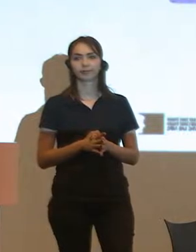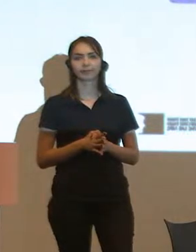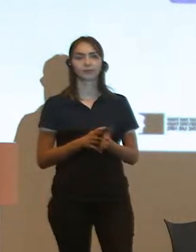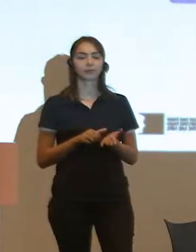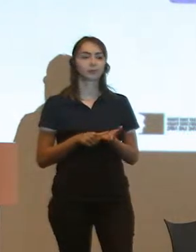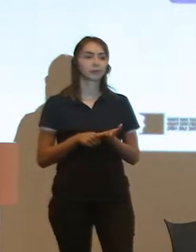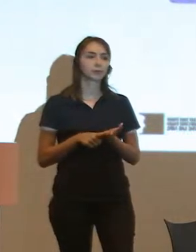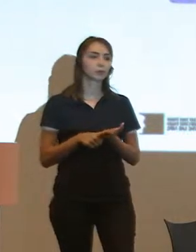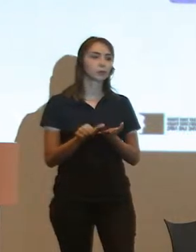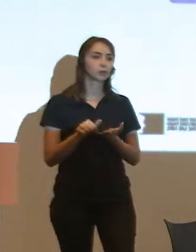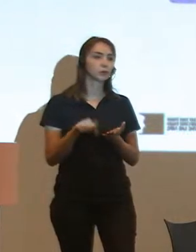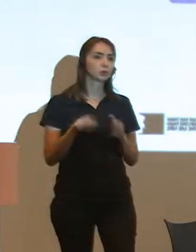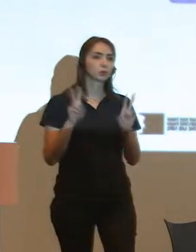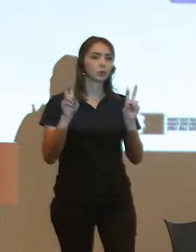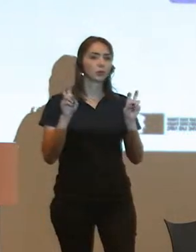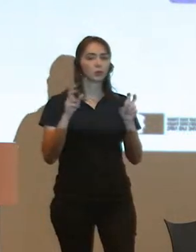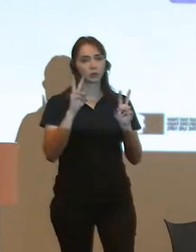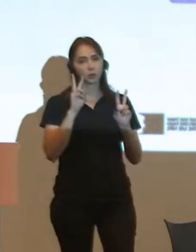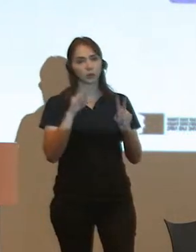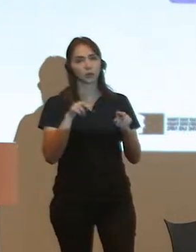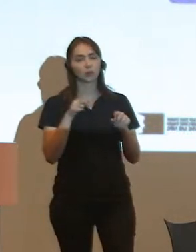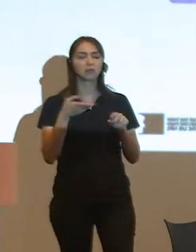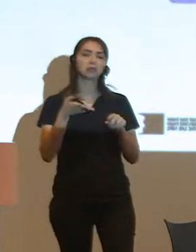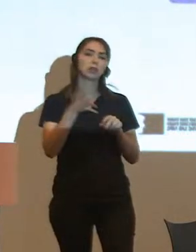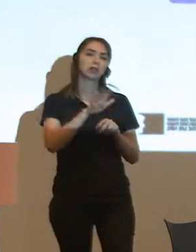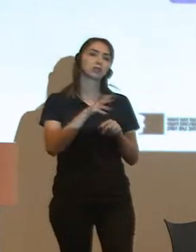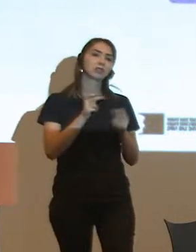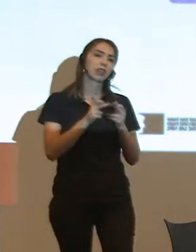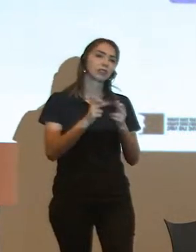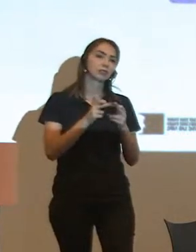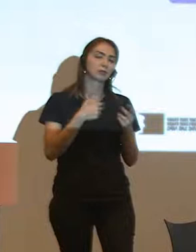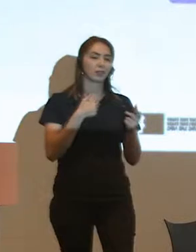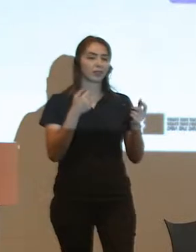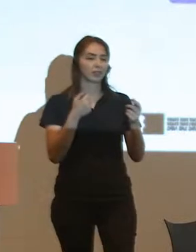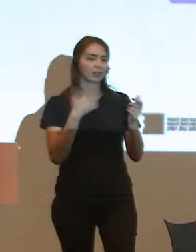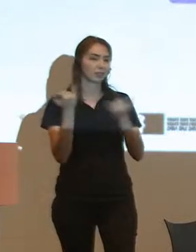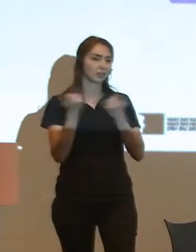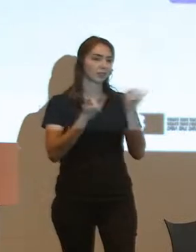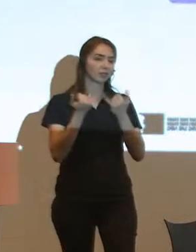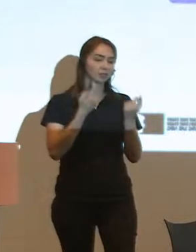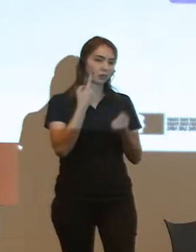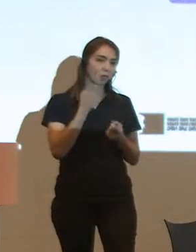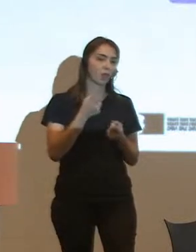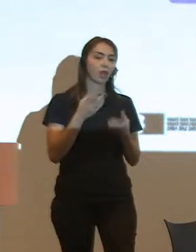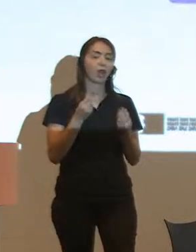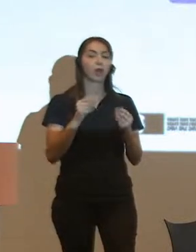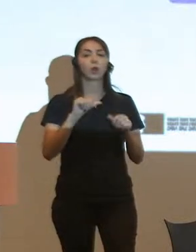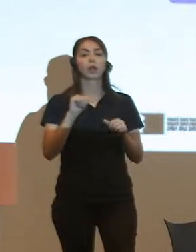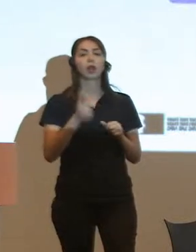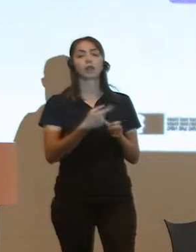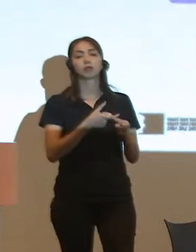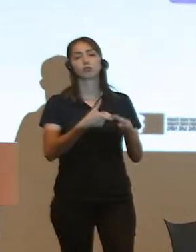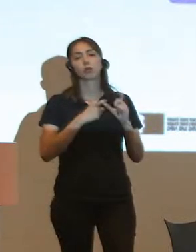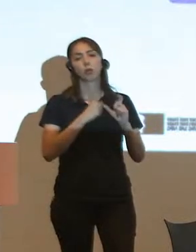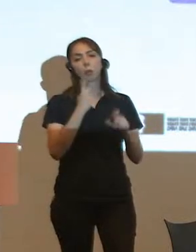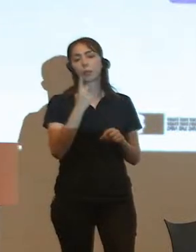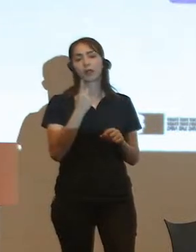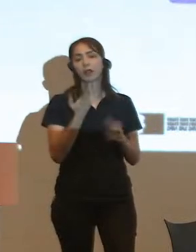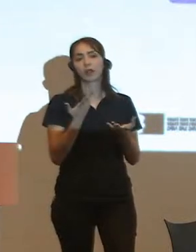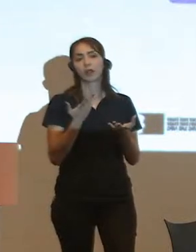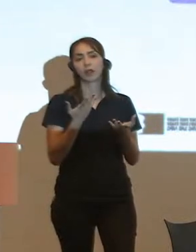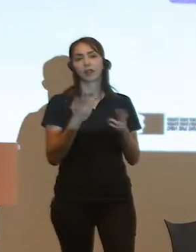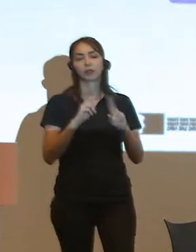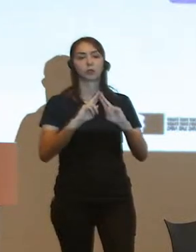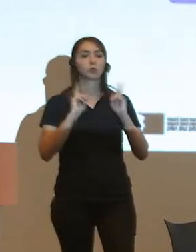conversations that are going around at the global south but also the global north about